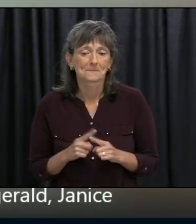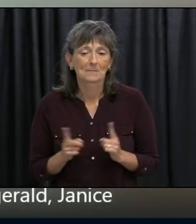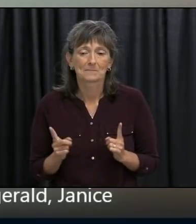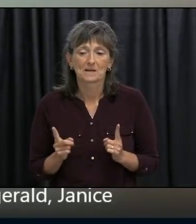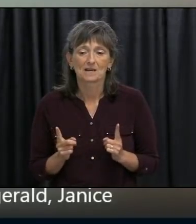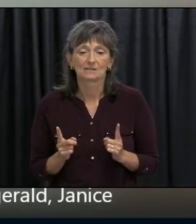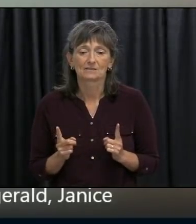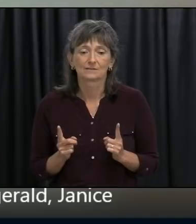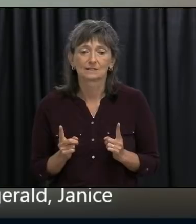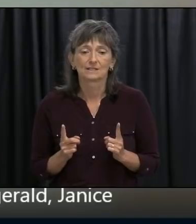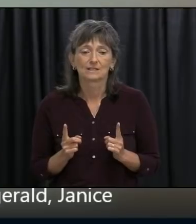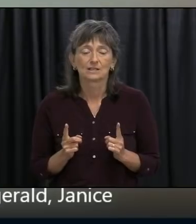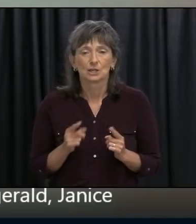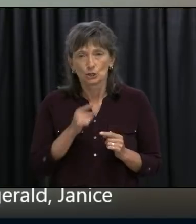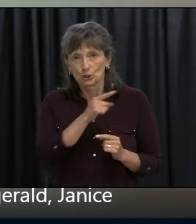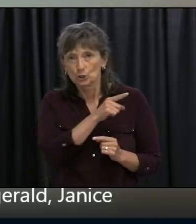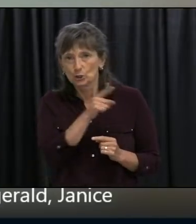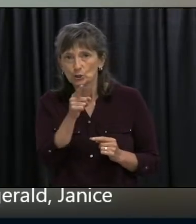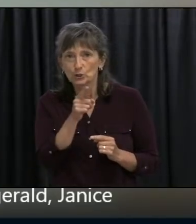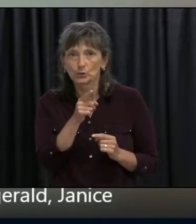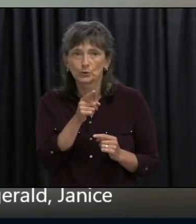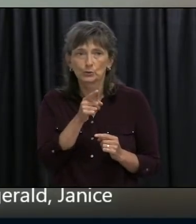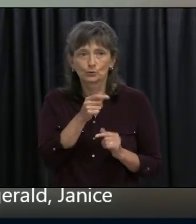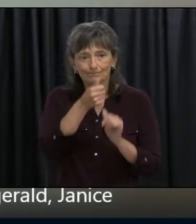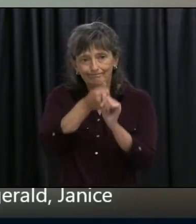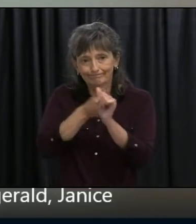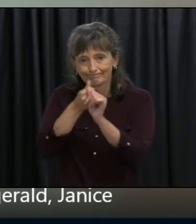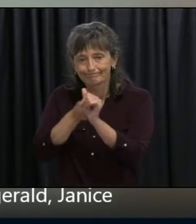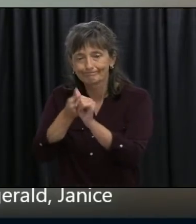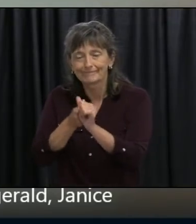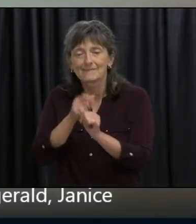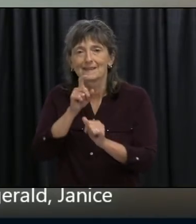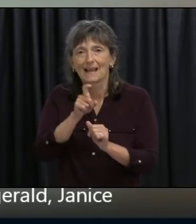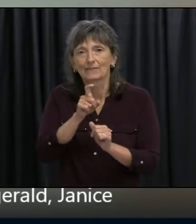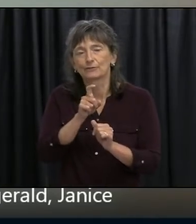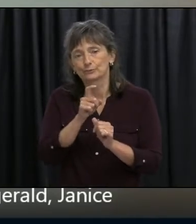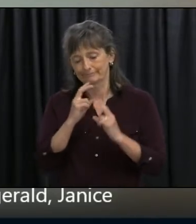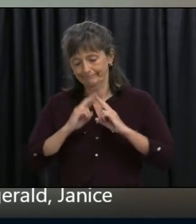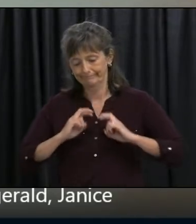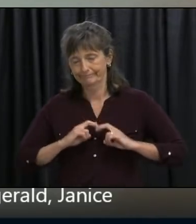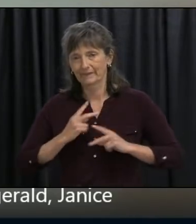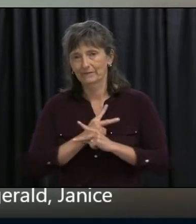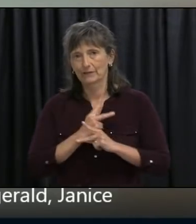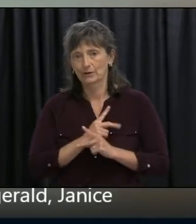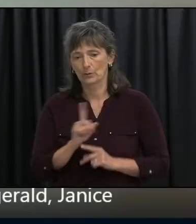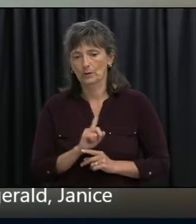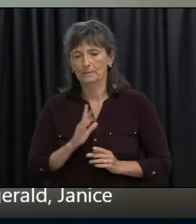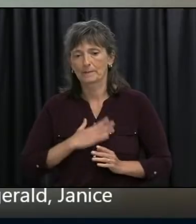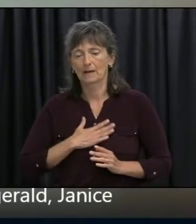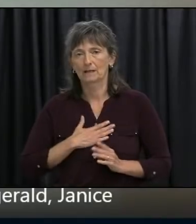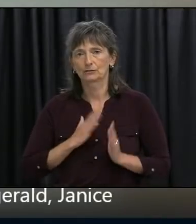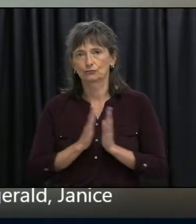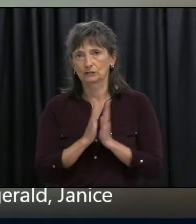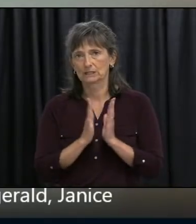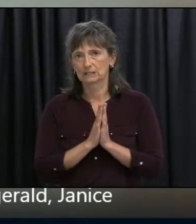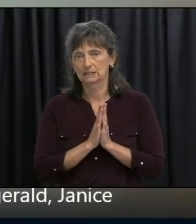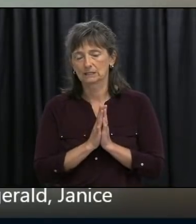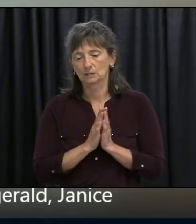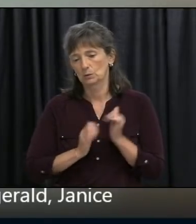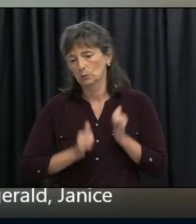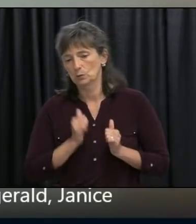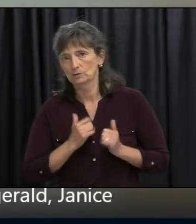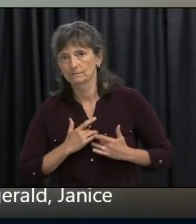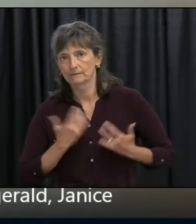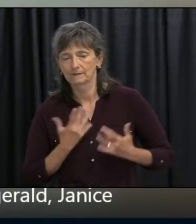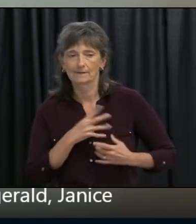everybody has to make their own risk assessment when they're doing certain activities, and you have to keep those words